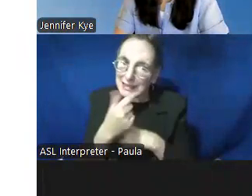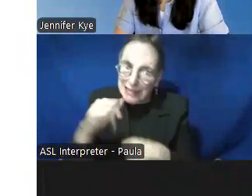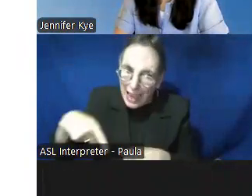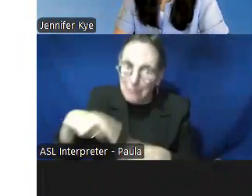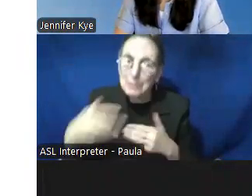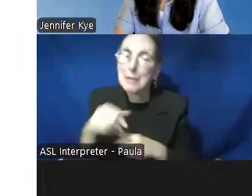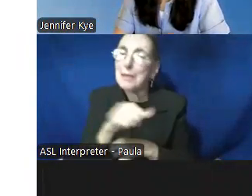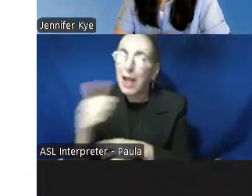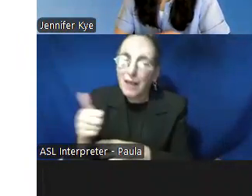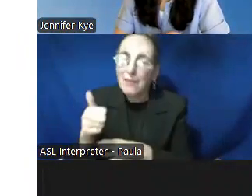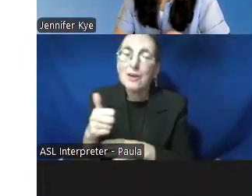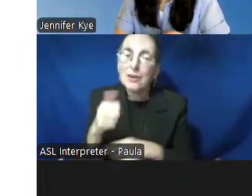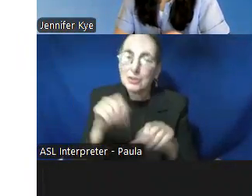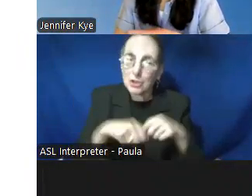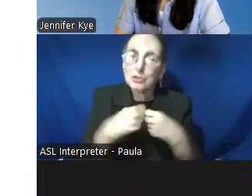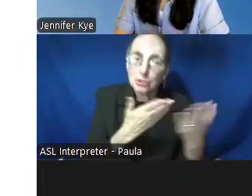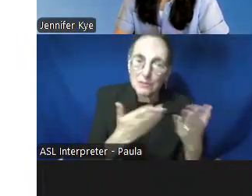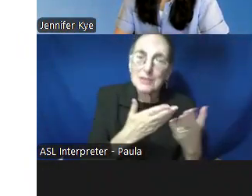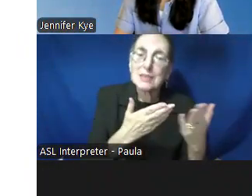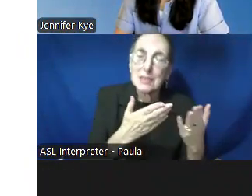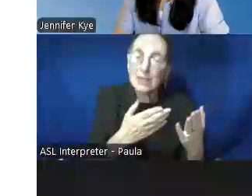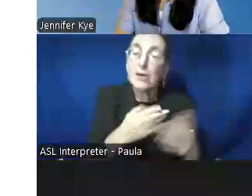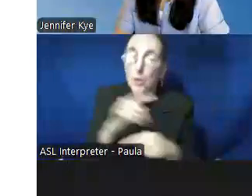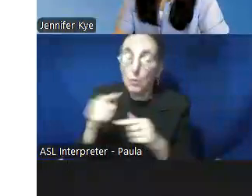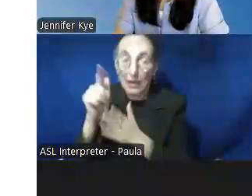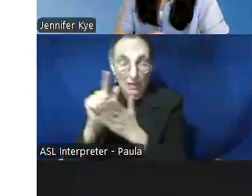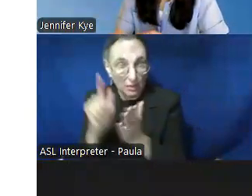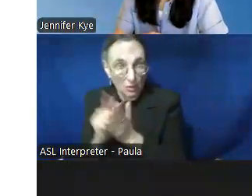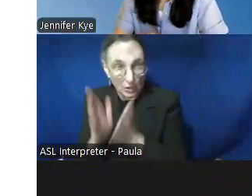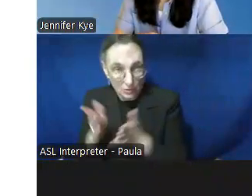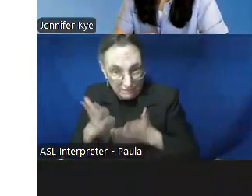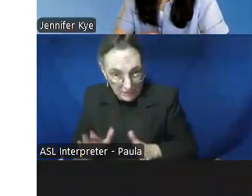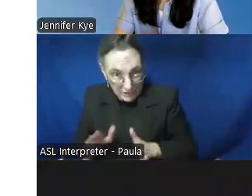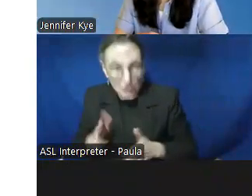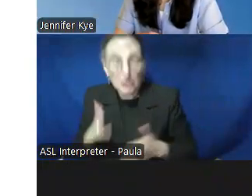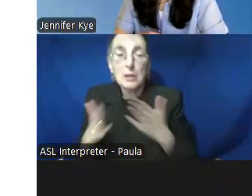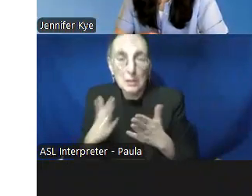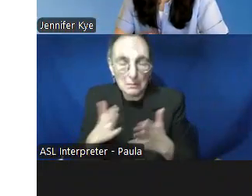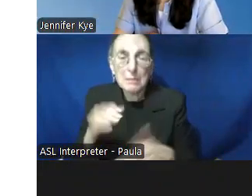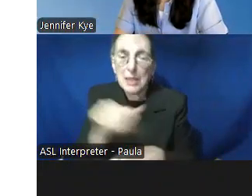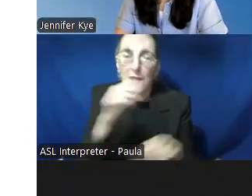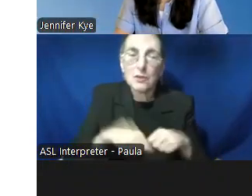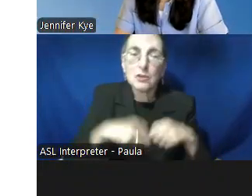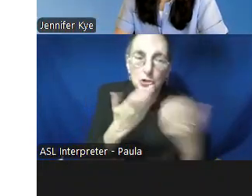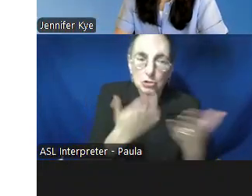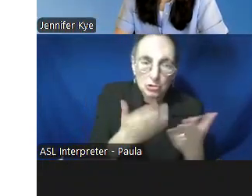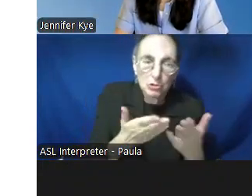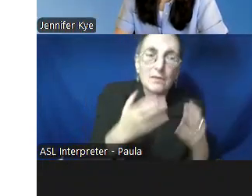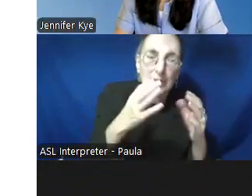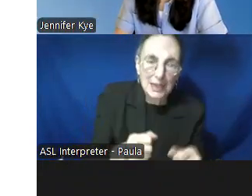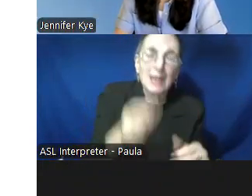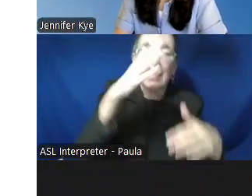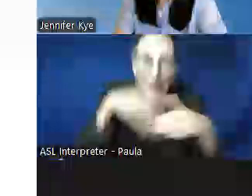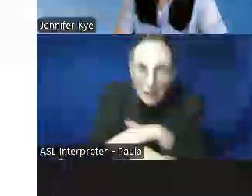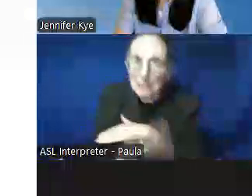can help fill to make sure that the client isn't in the same situation in the future facing eviction all over